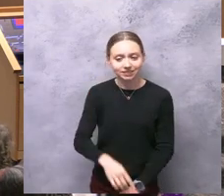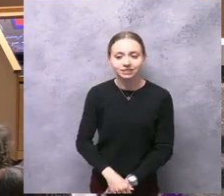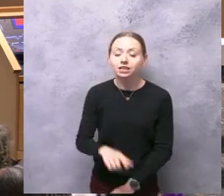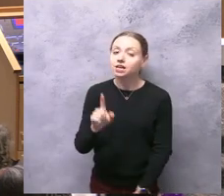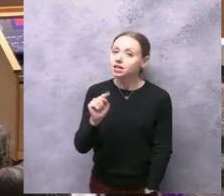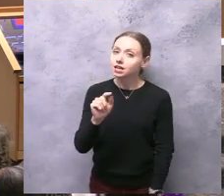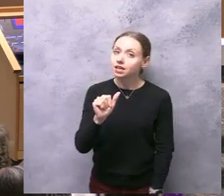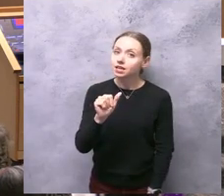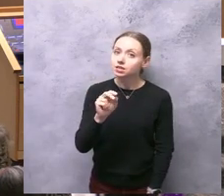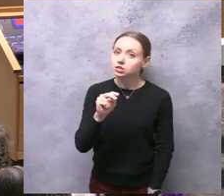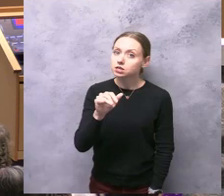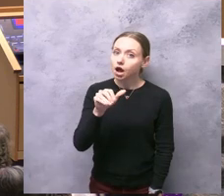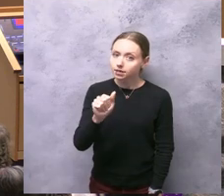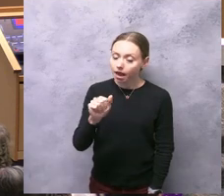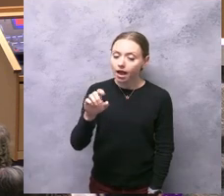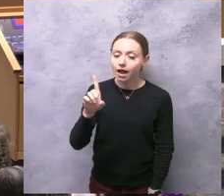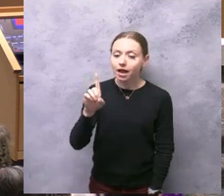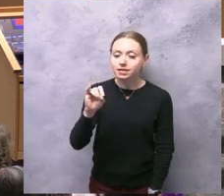Tanya Diaz,